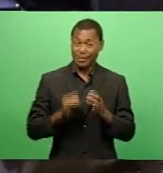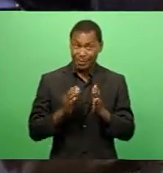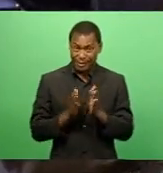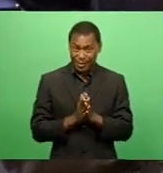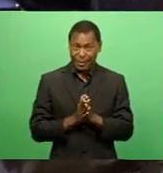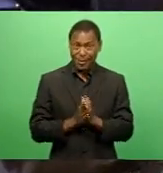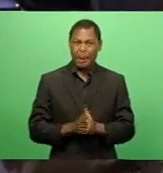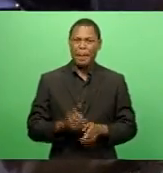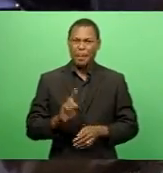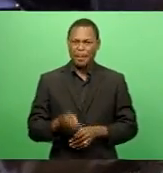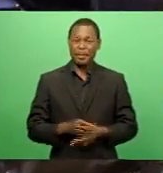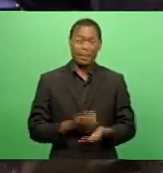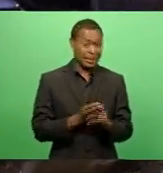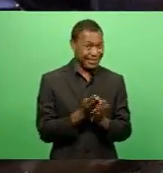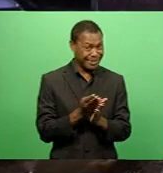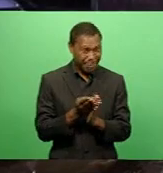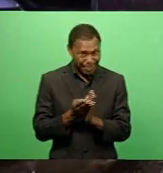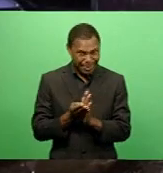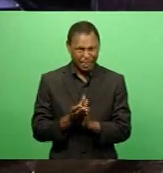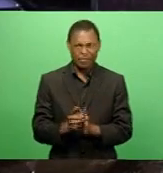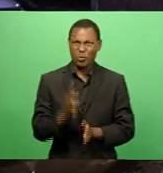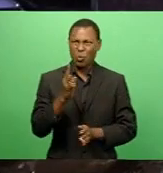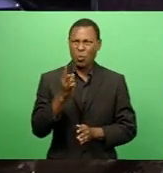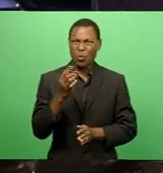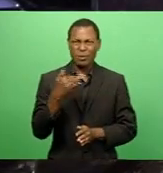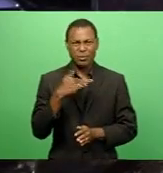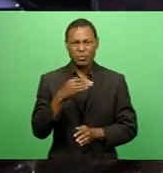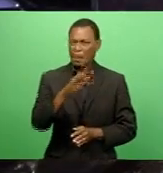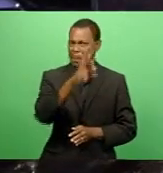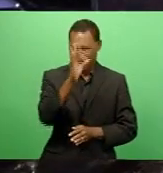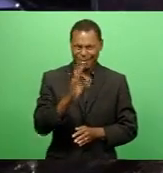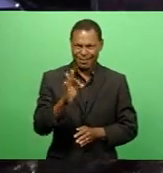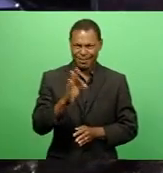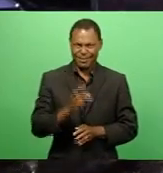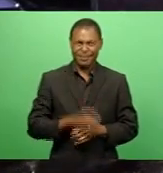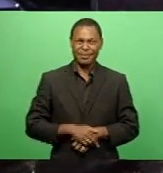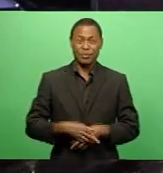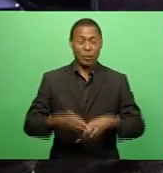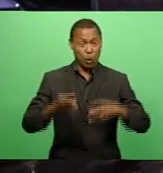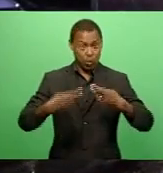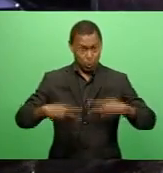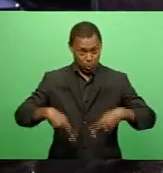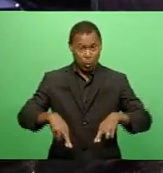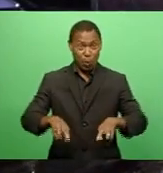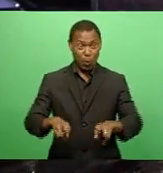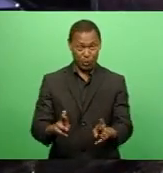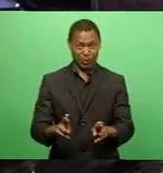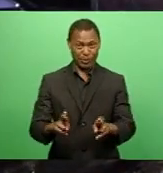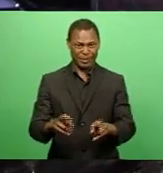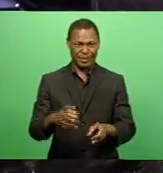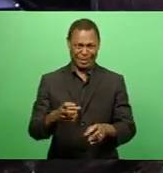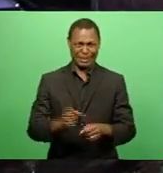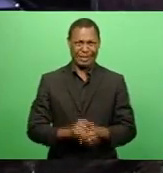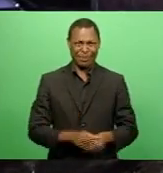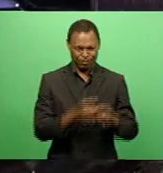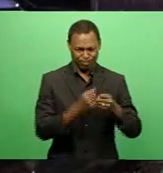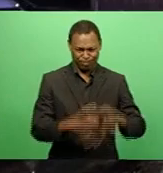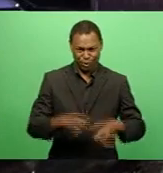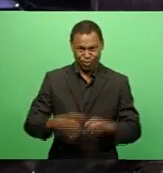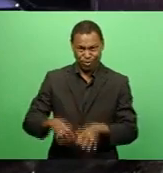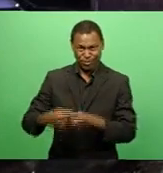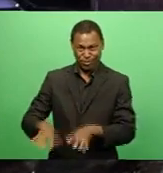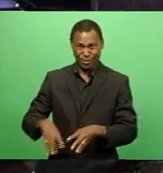essential services, it's almost 100% now. The roads which sustained substantial damage during